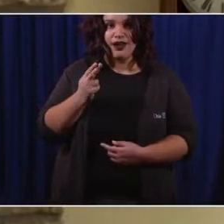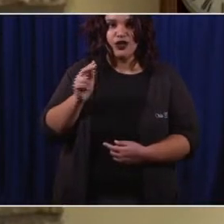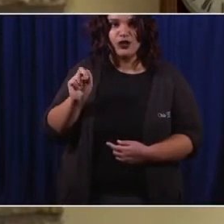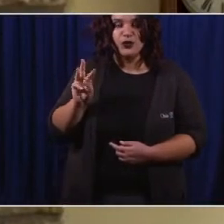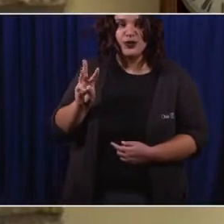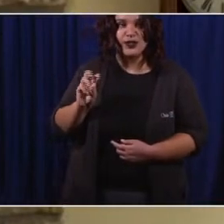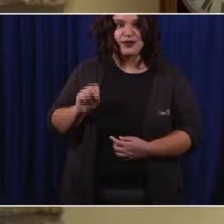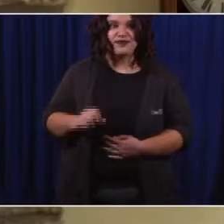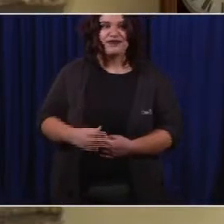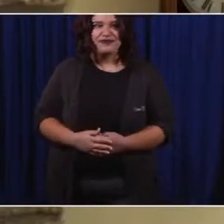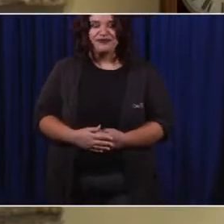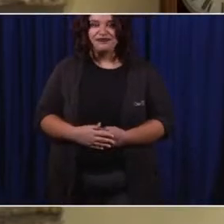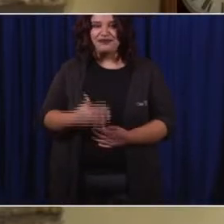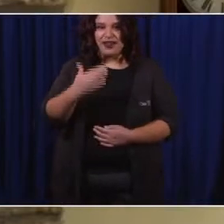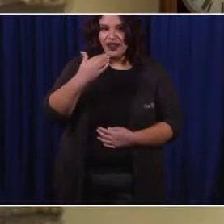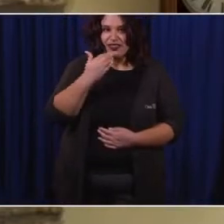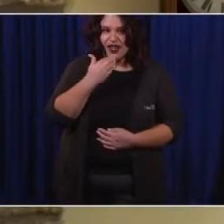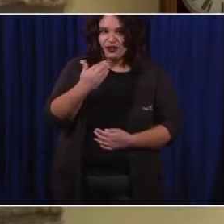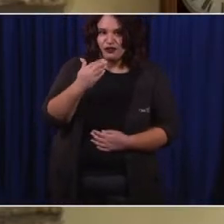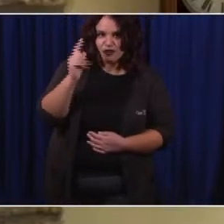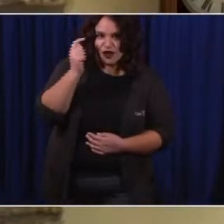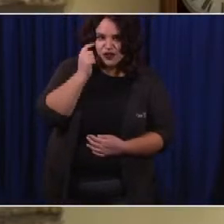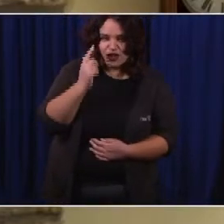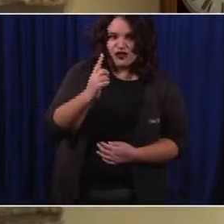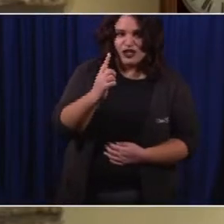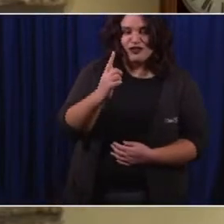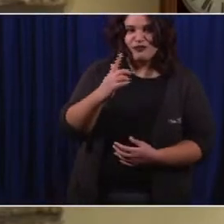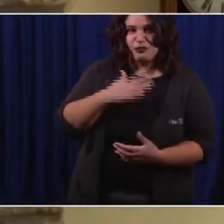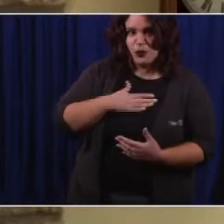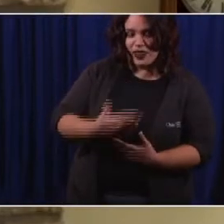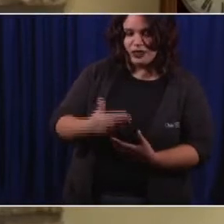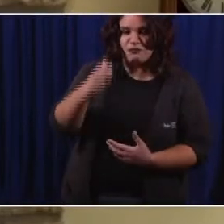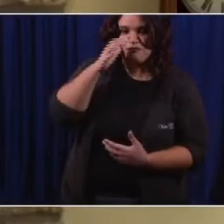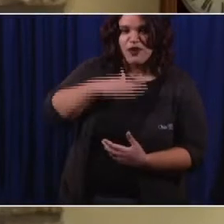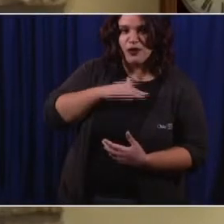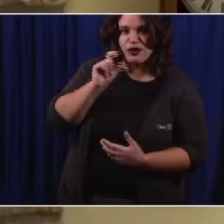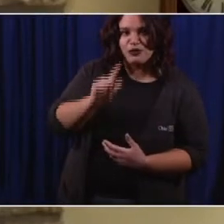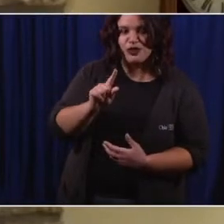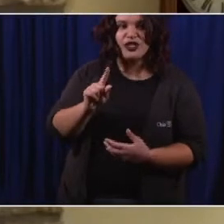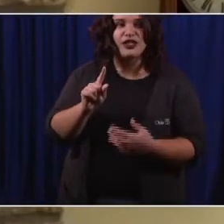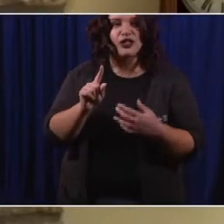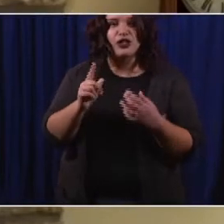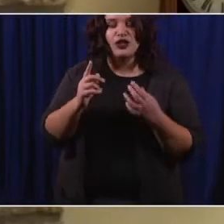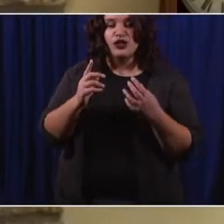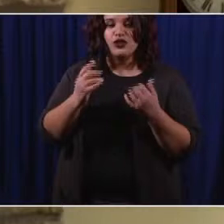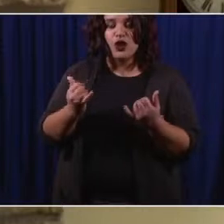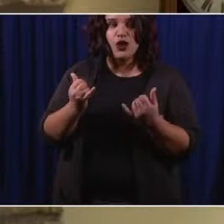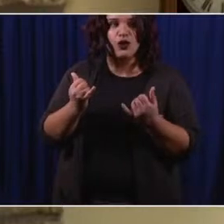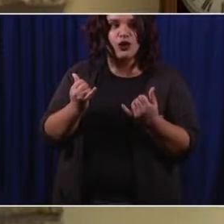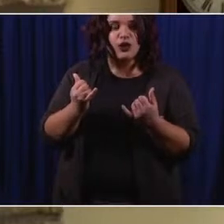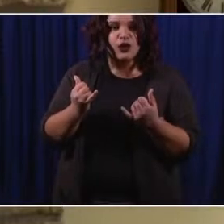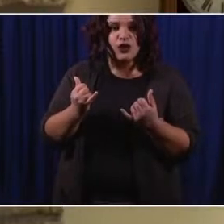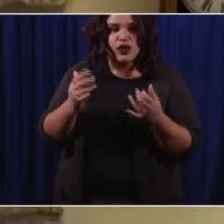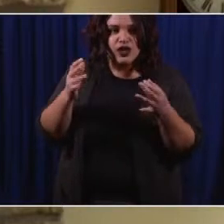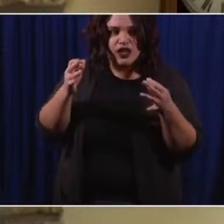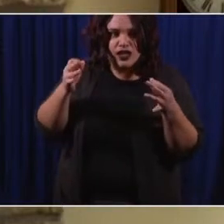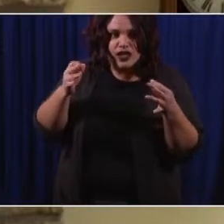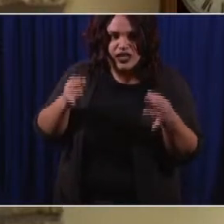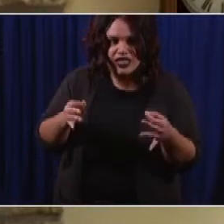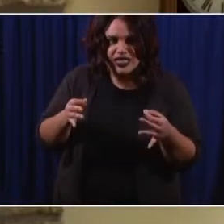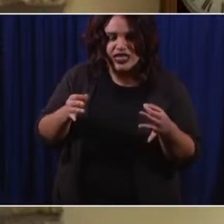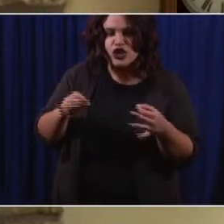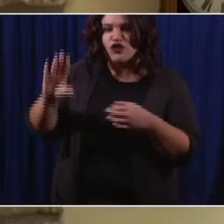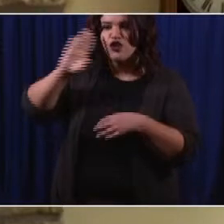Thank you, Governor, for taking my question. Sure. Could you talk about the decision to allow the Browns and maybe the Bengals to raise their